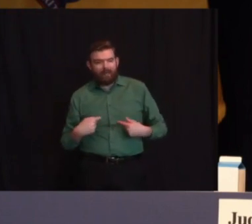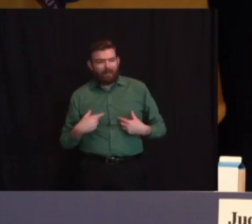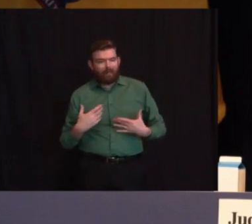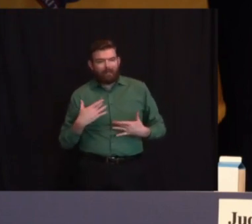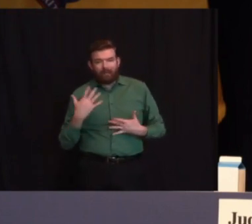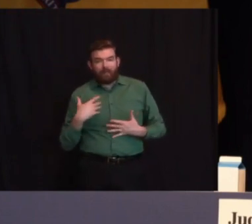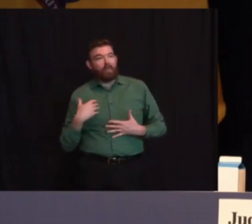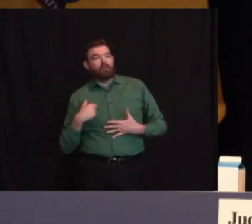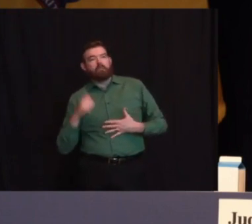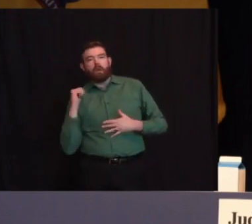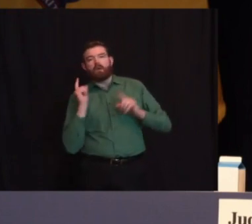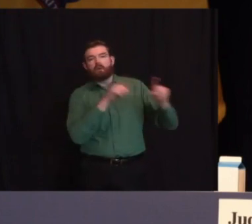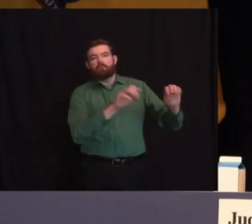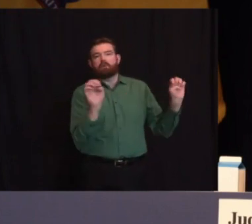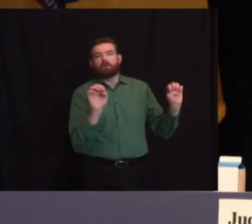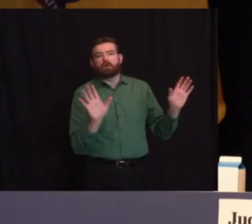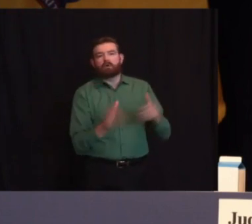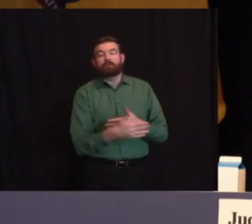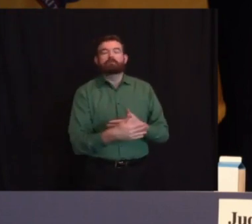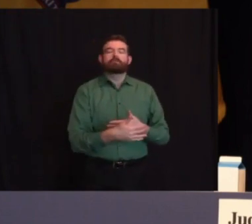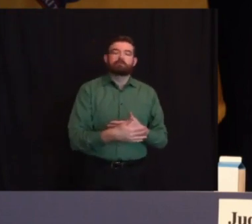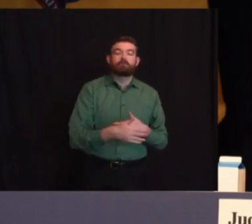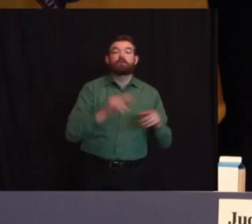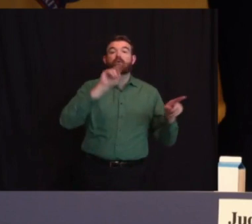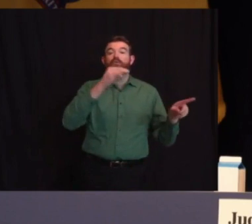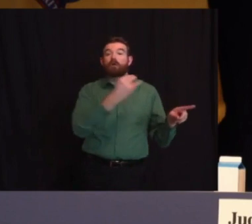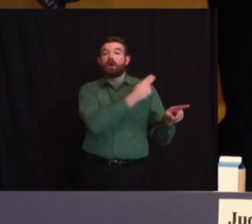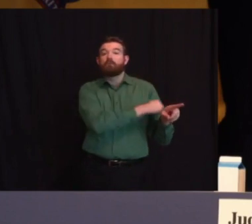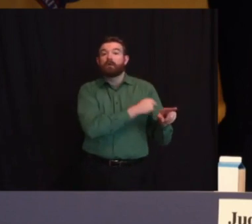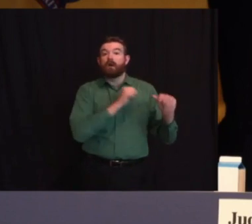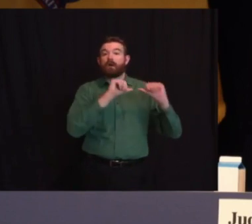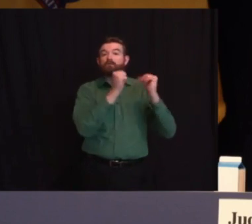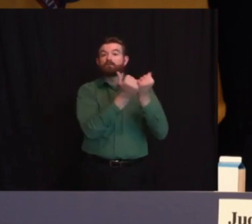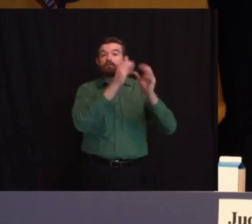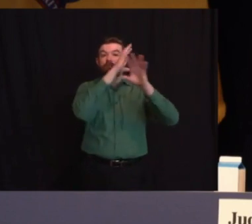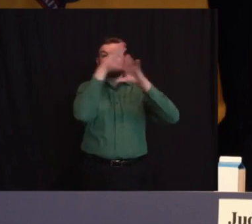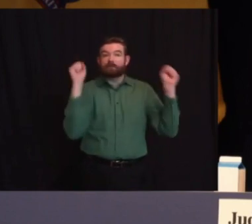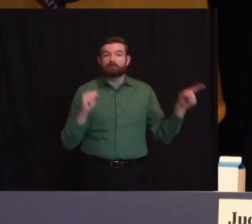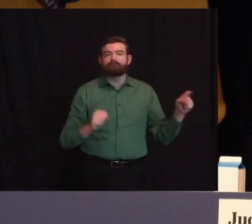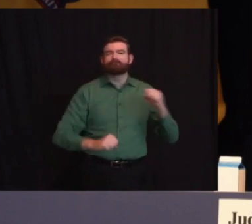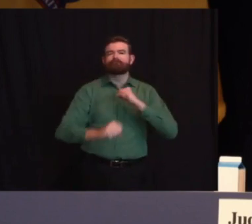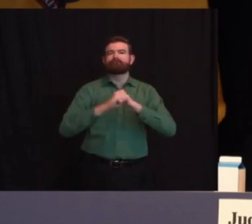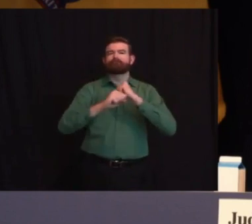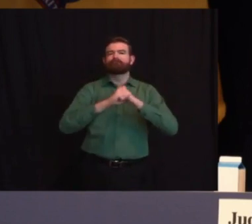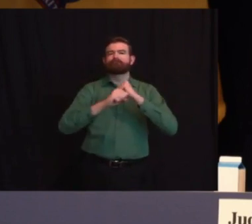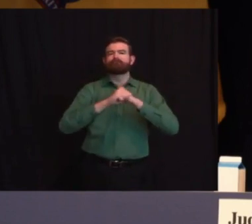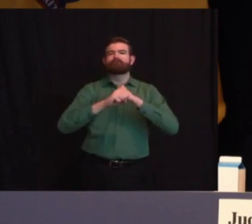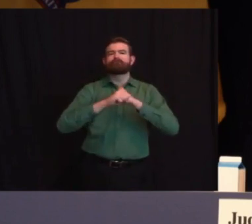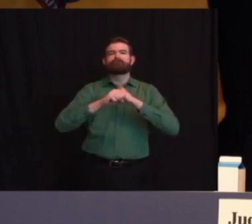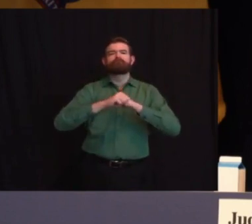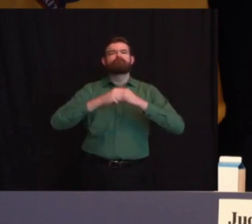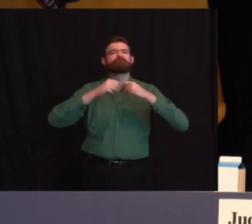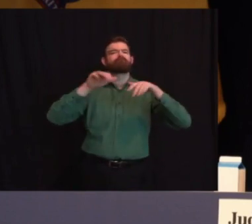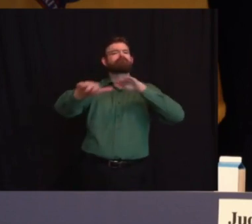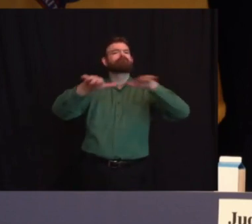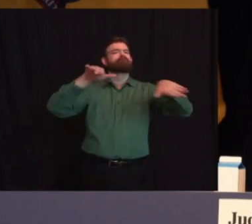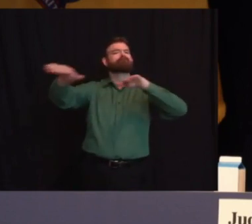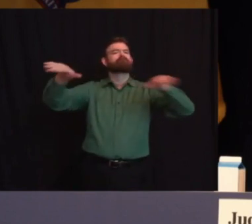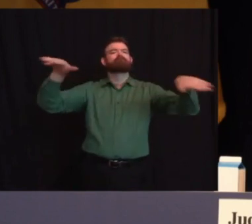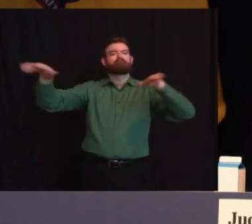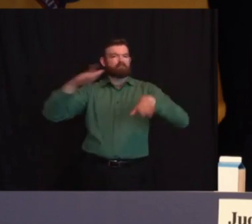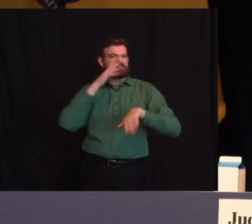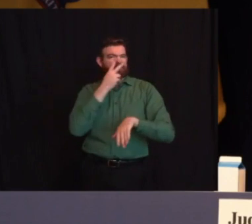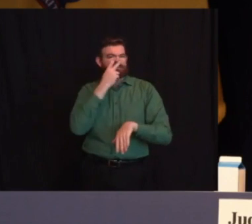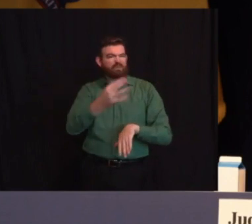Hospital Association President, Kathy Bennett, and I have done a public service announcement that you will be seeing on social media over the